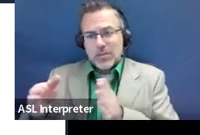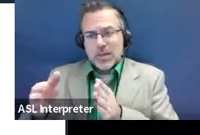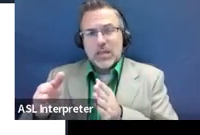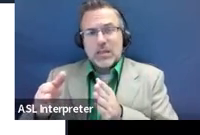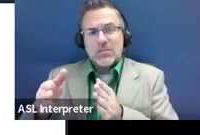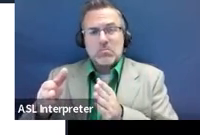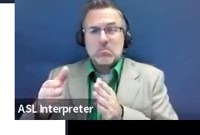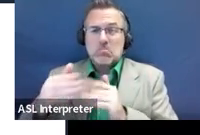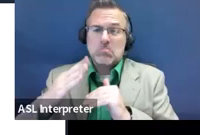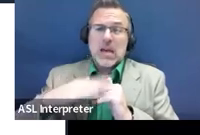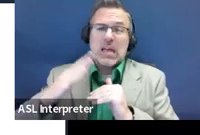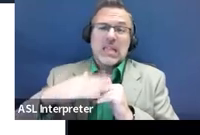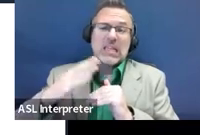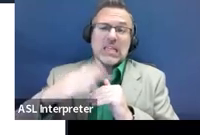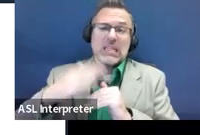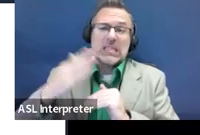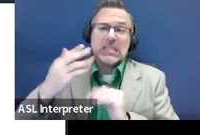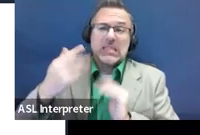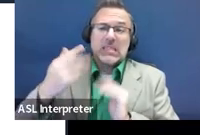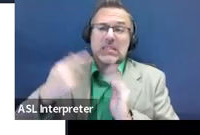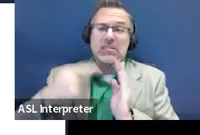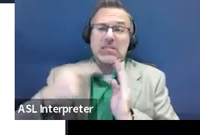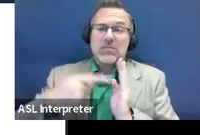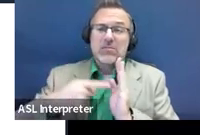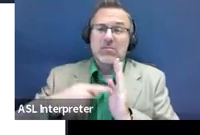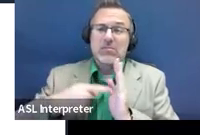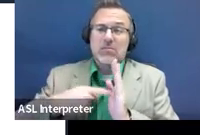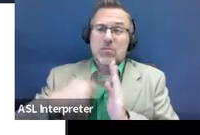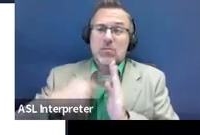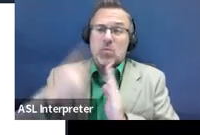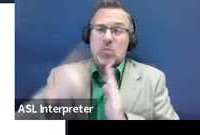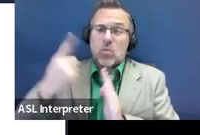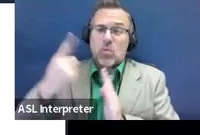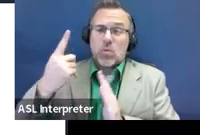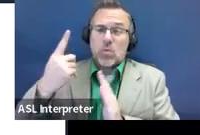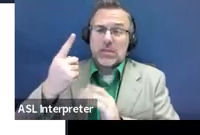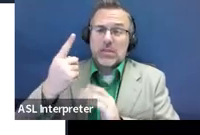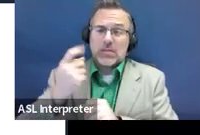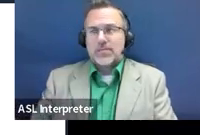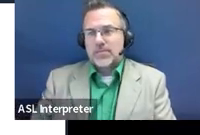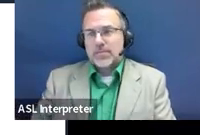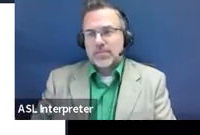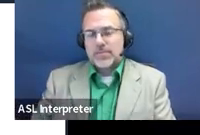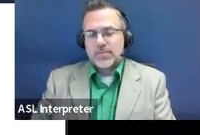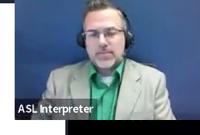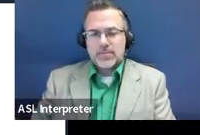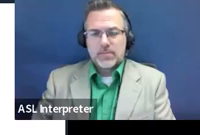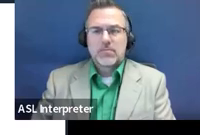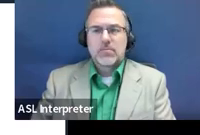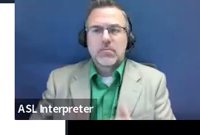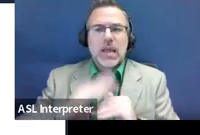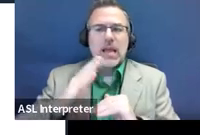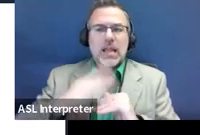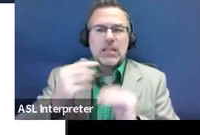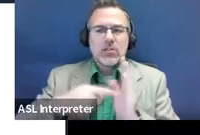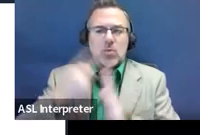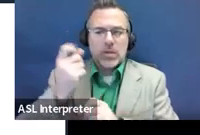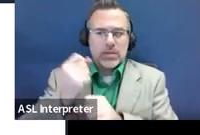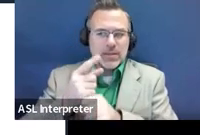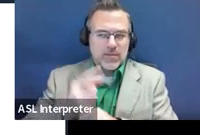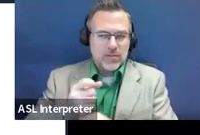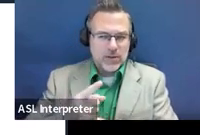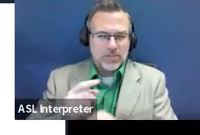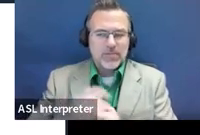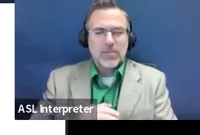annually. So if you're doing it more often, then you would check that anytime you're going to be talking about transition. So this is